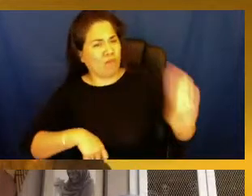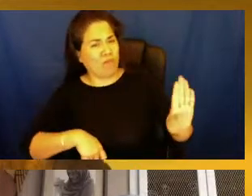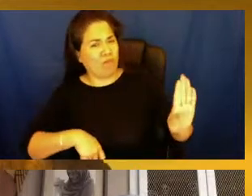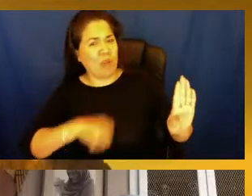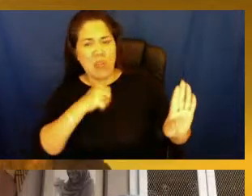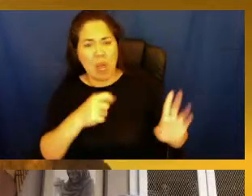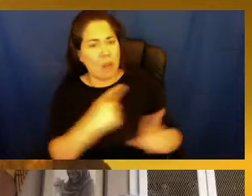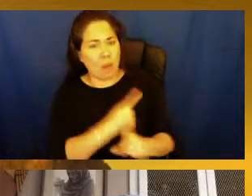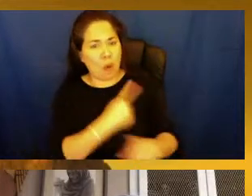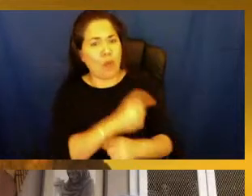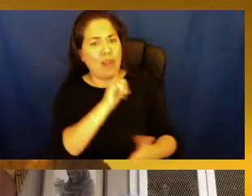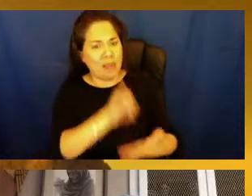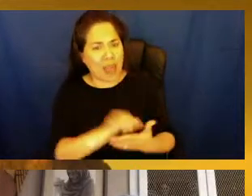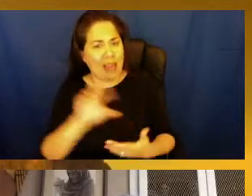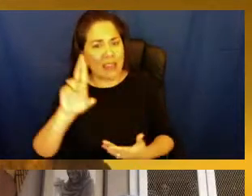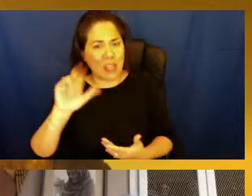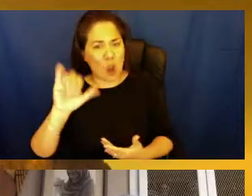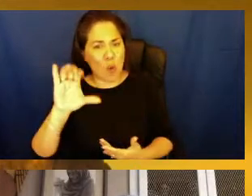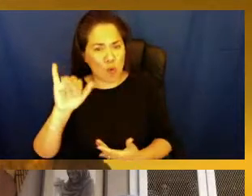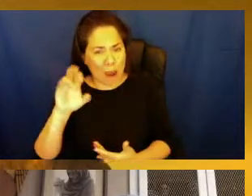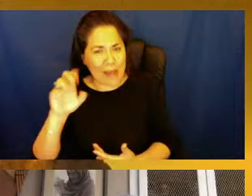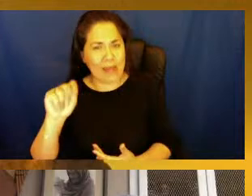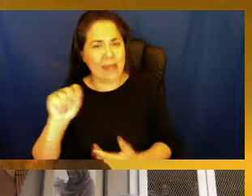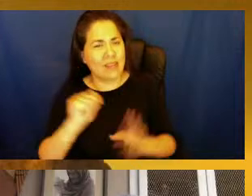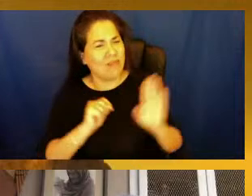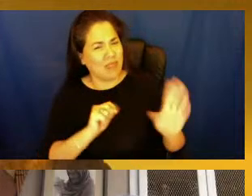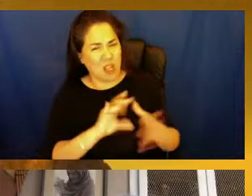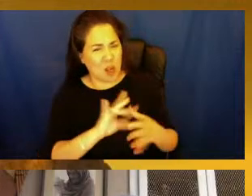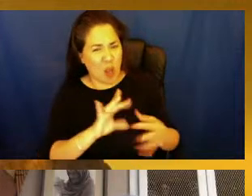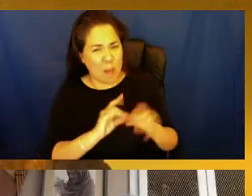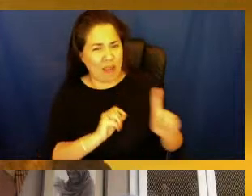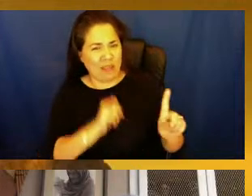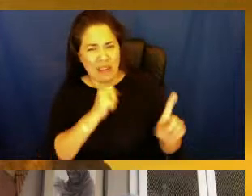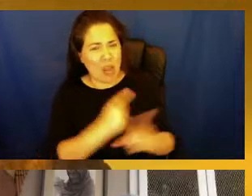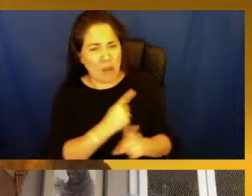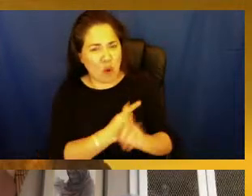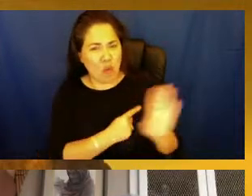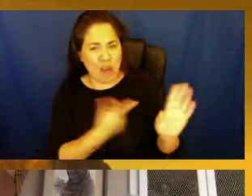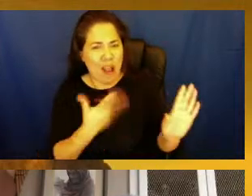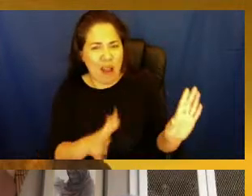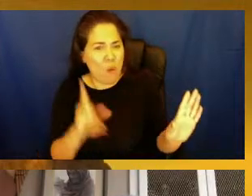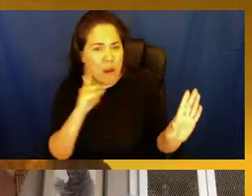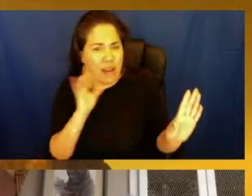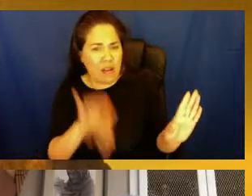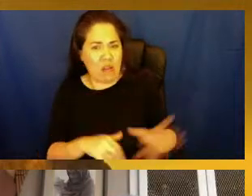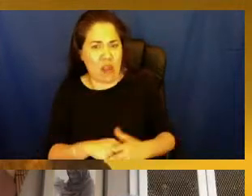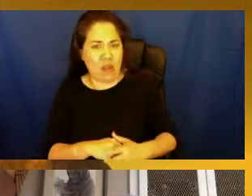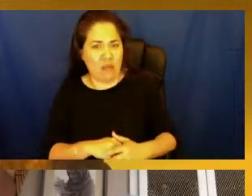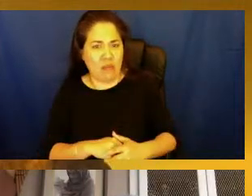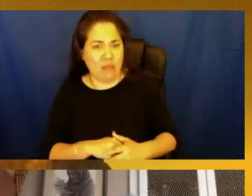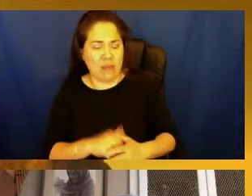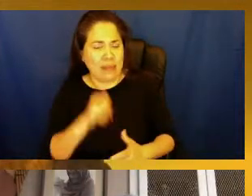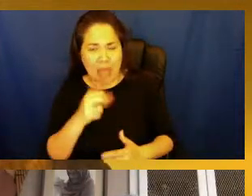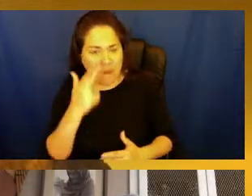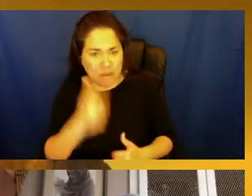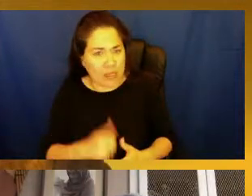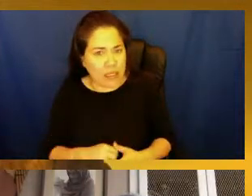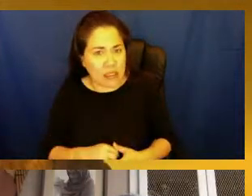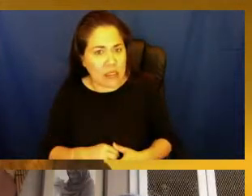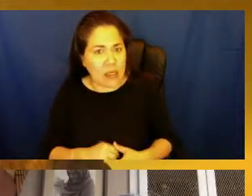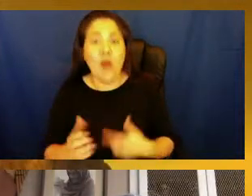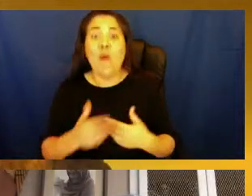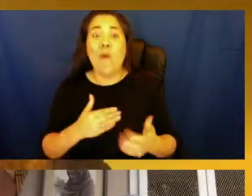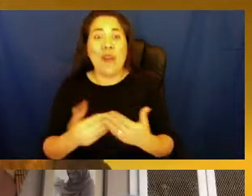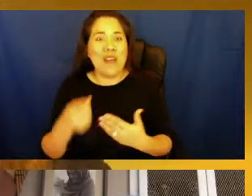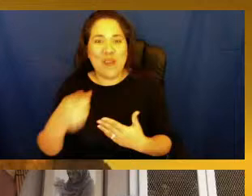racist remark, you would just comment on it and ask them, please, stop. I don't want to hear that. I don't think it's funny. Whatever you